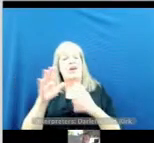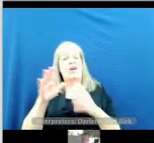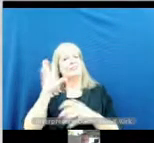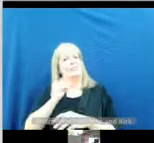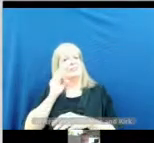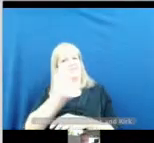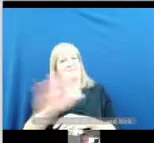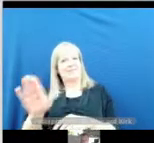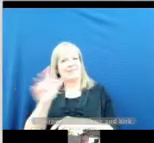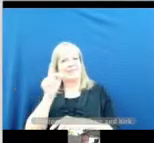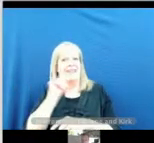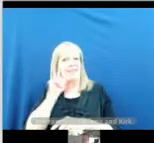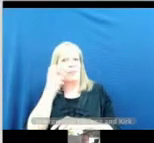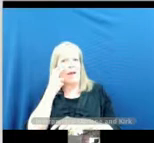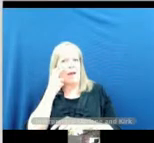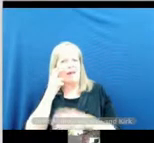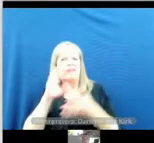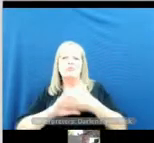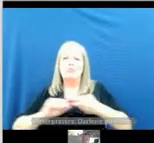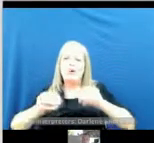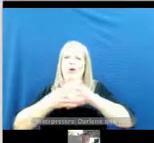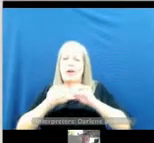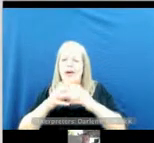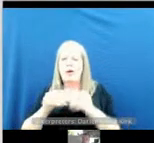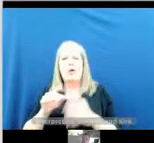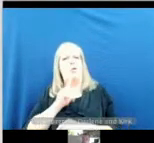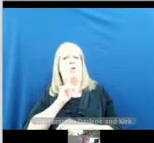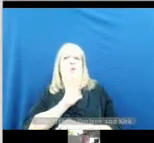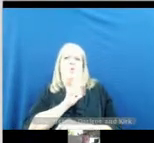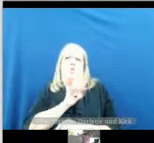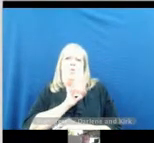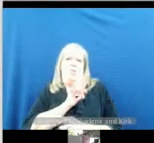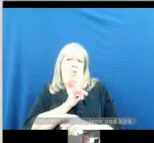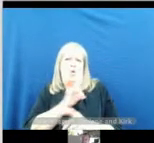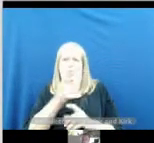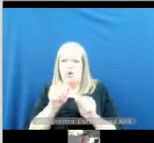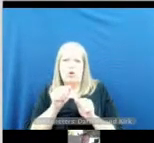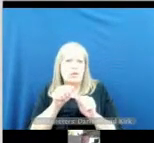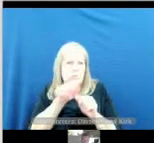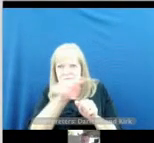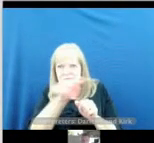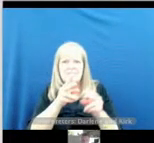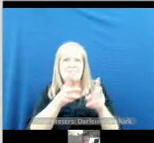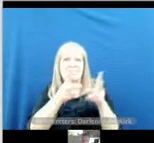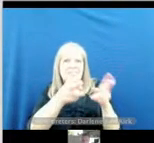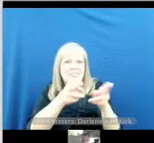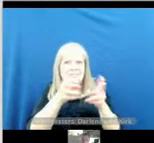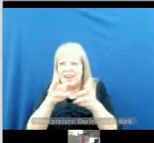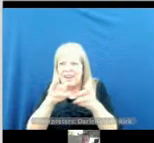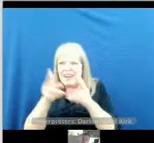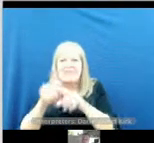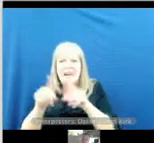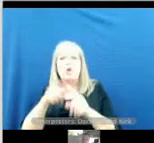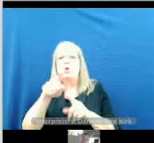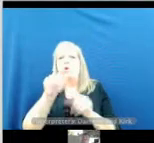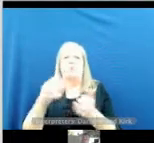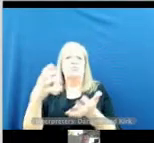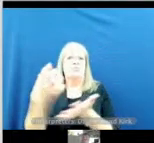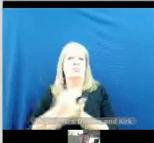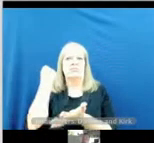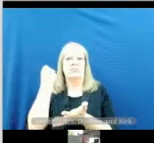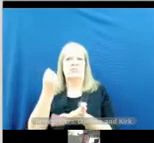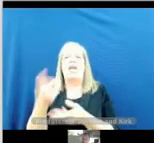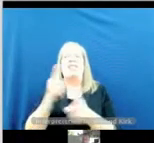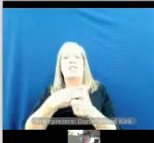story. So these are some great clips that are available for you, free of use, that you can incorporate